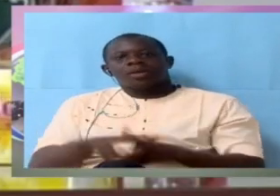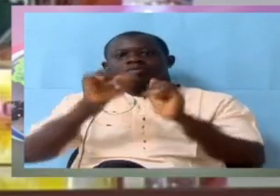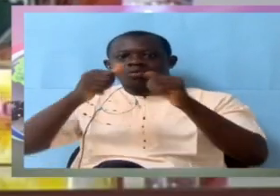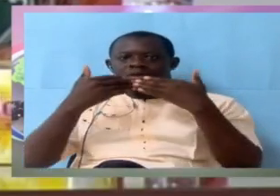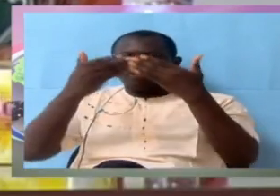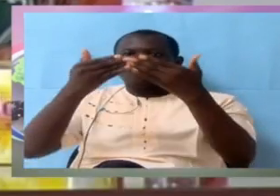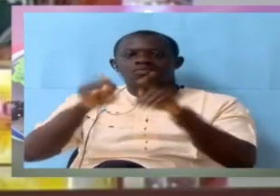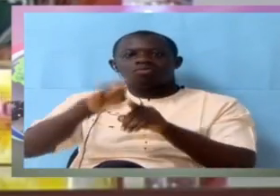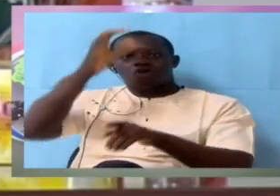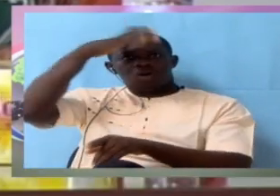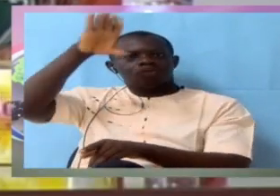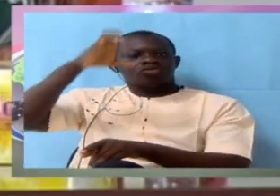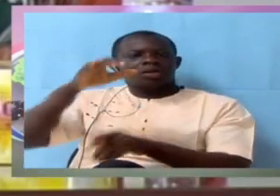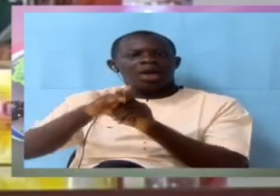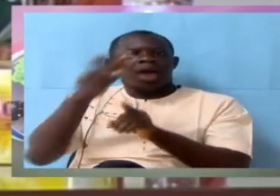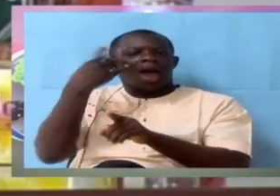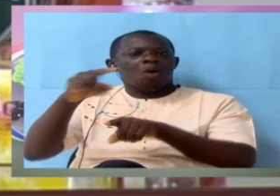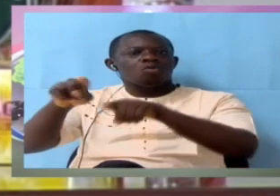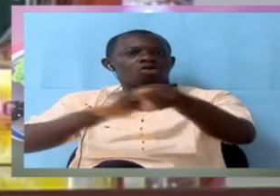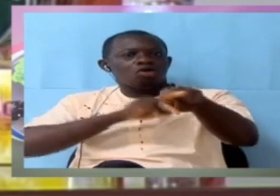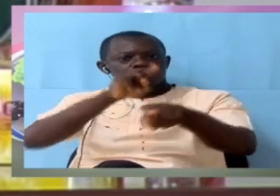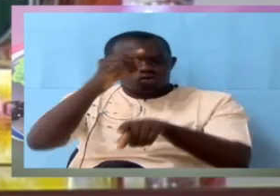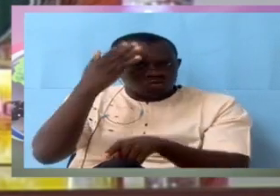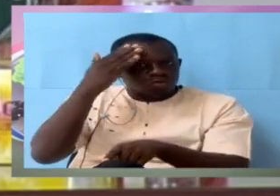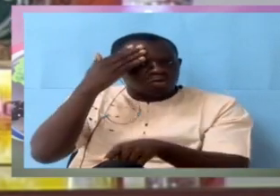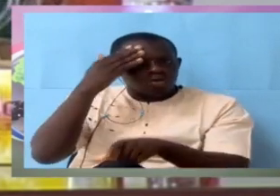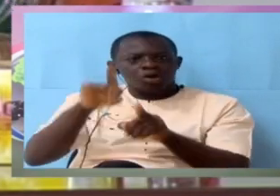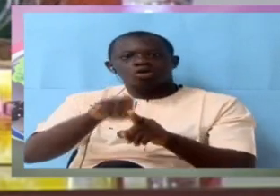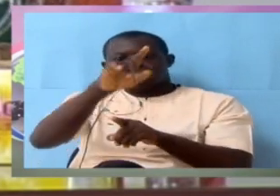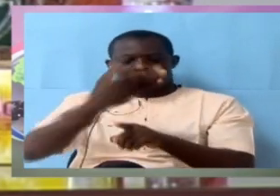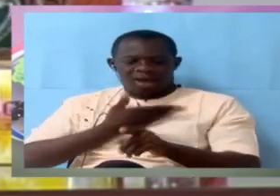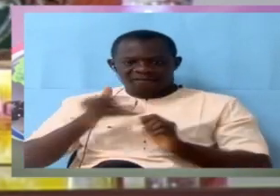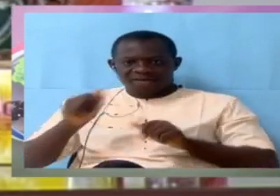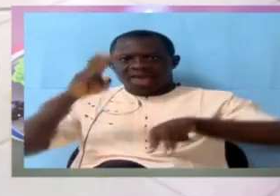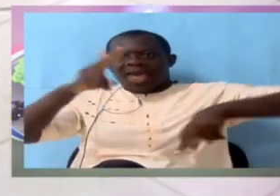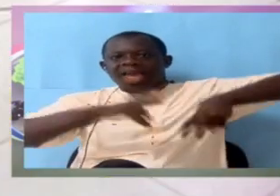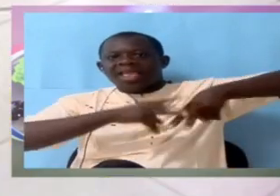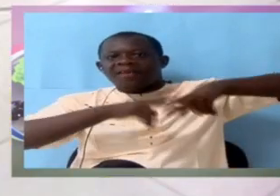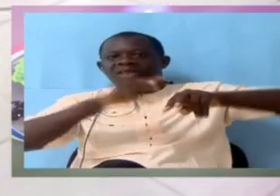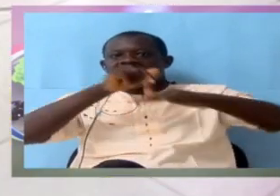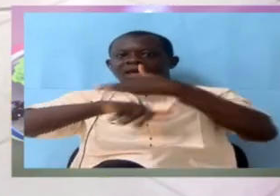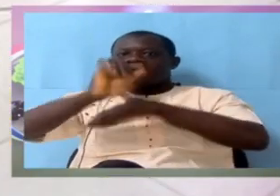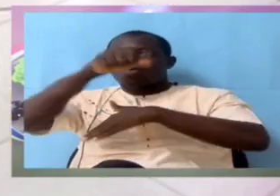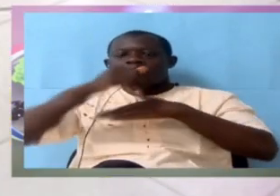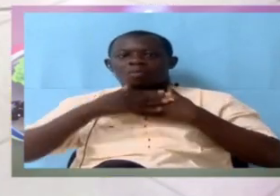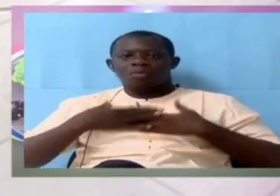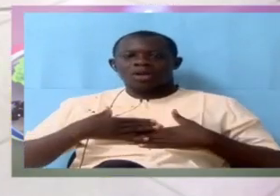long you have been living with the said virus? Sidan foisa fono commission nying jankar keso abela ay wati jelusi.